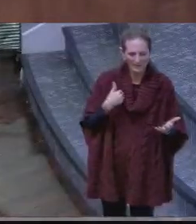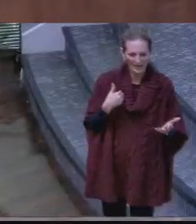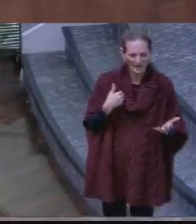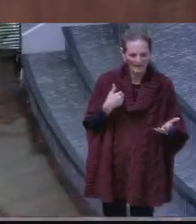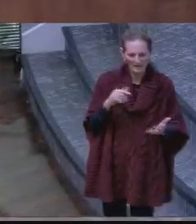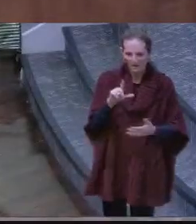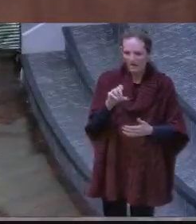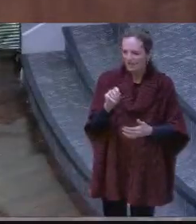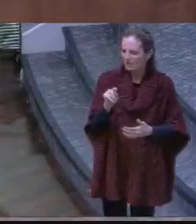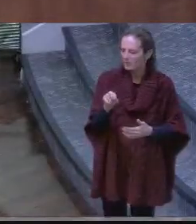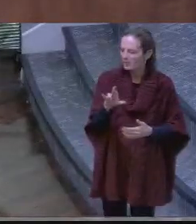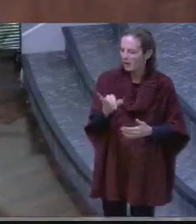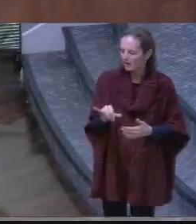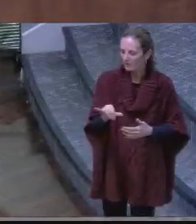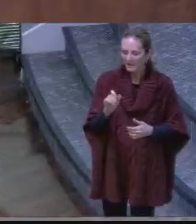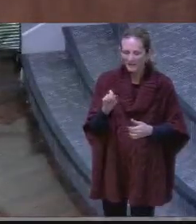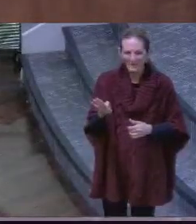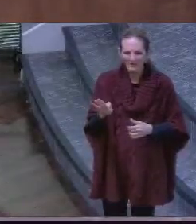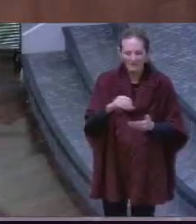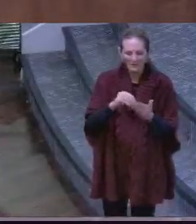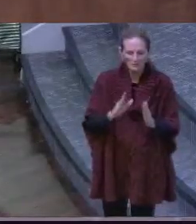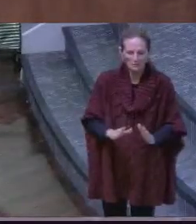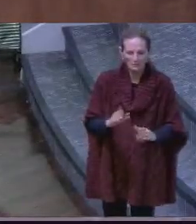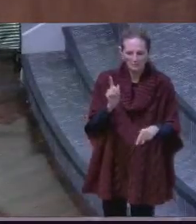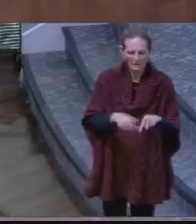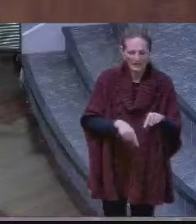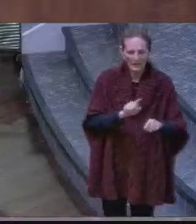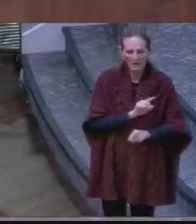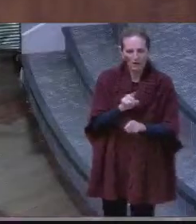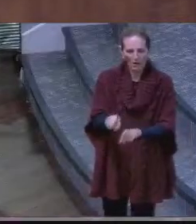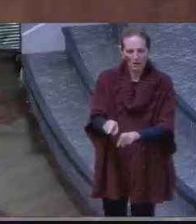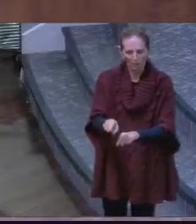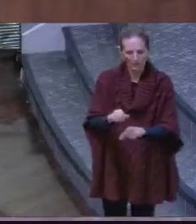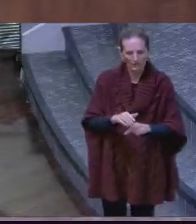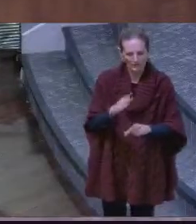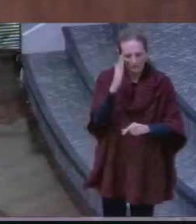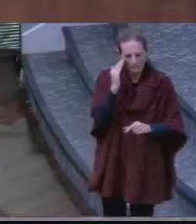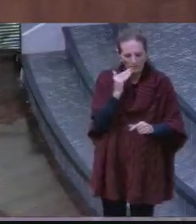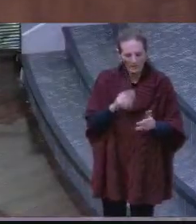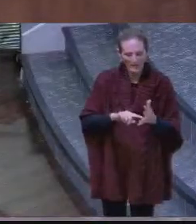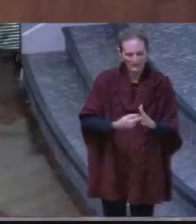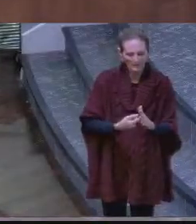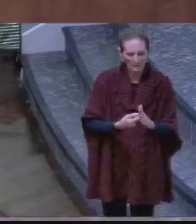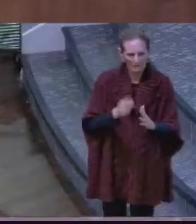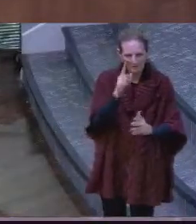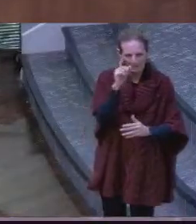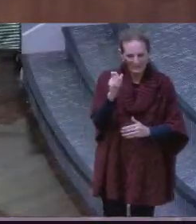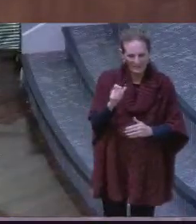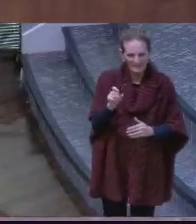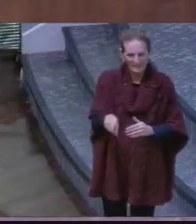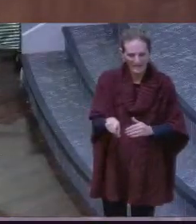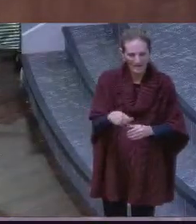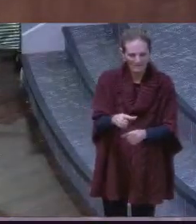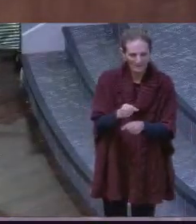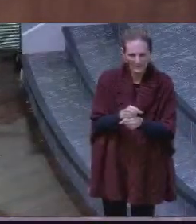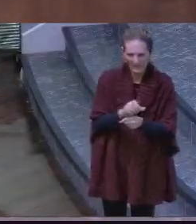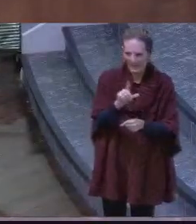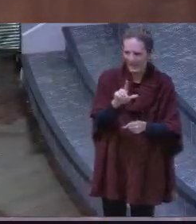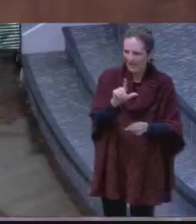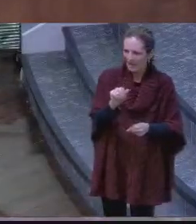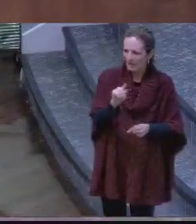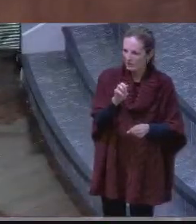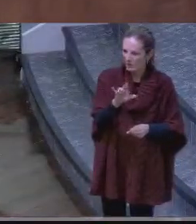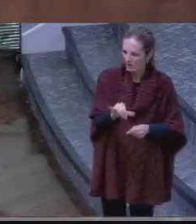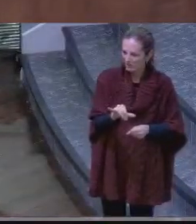lottery? And every student can't go to Head Start because they have to pull these lottery tickets, and I didn't understand that,